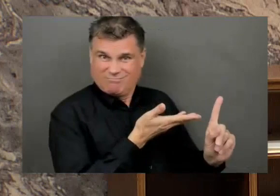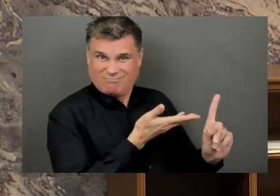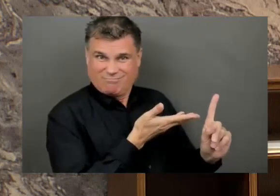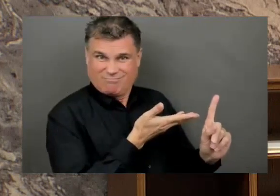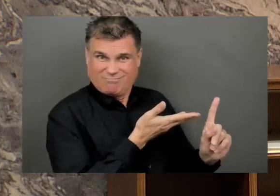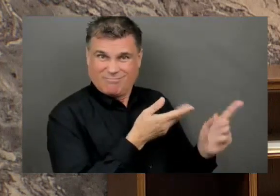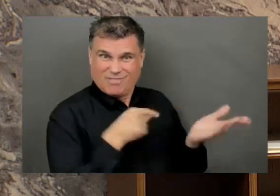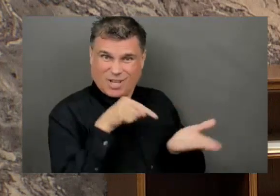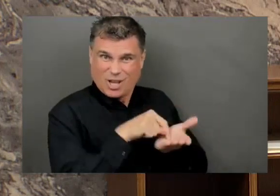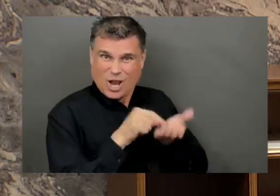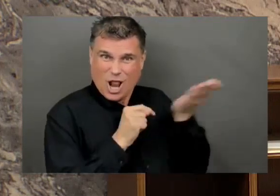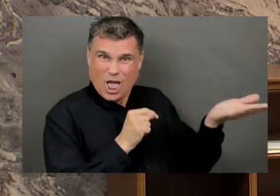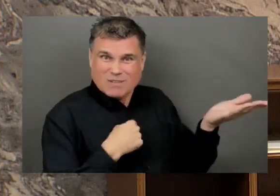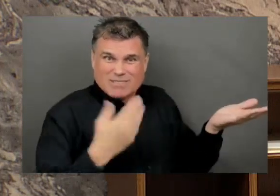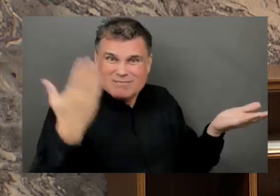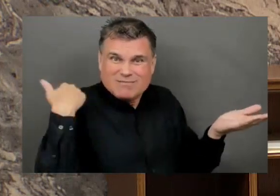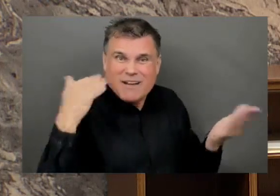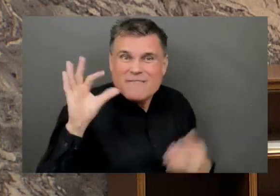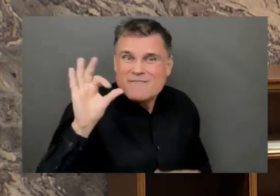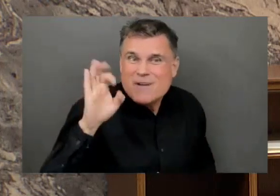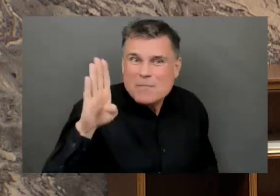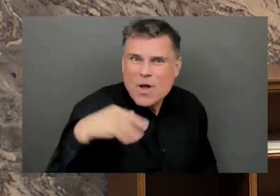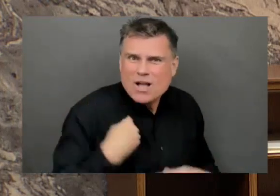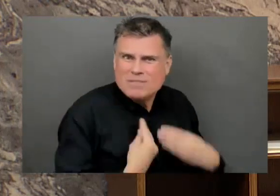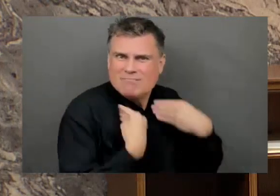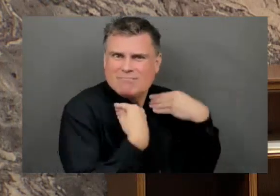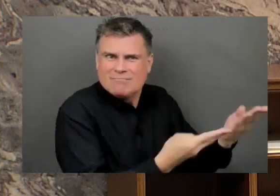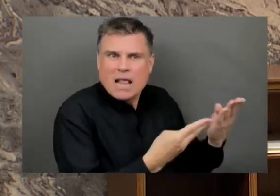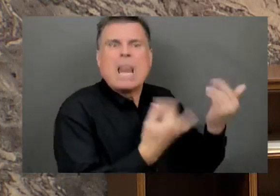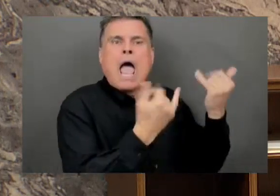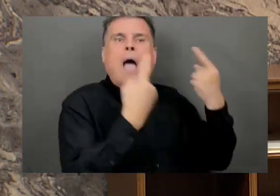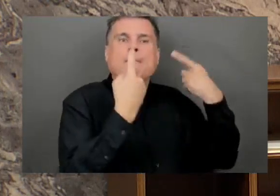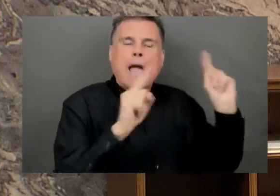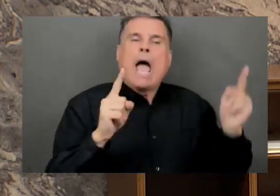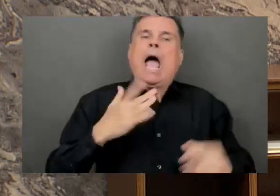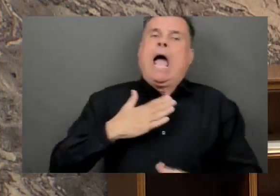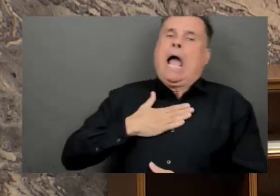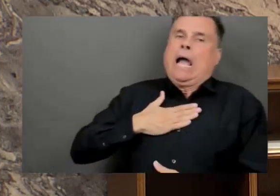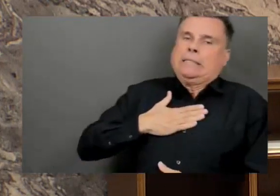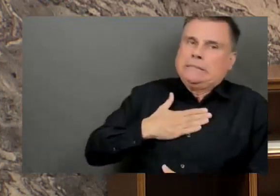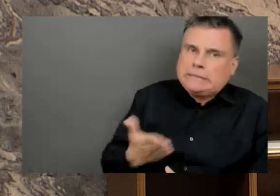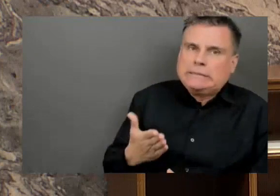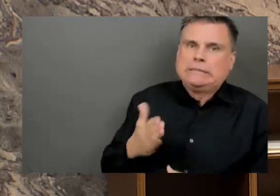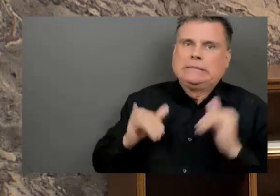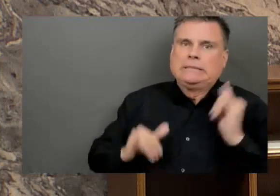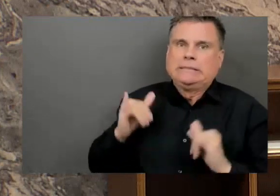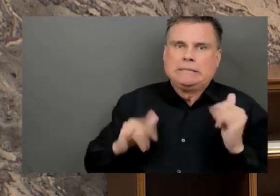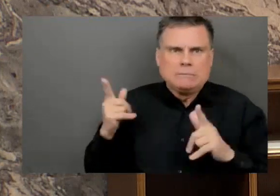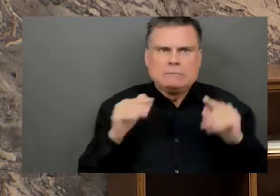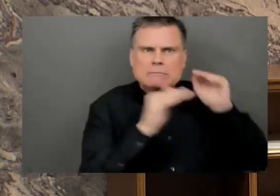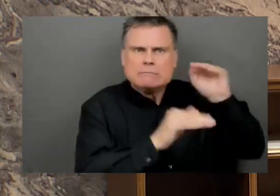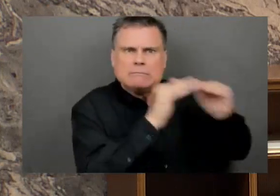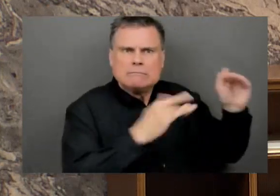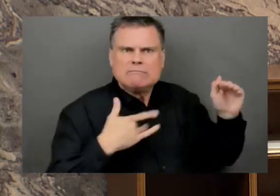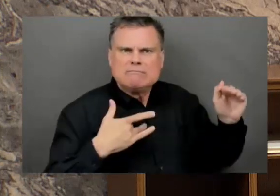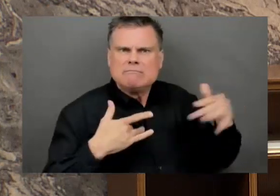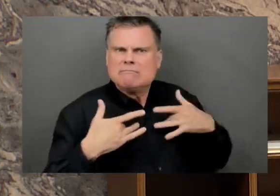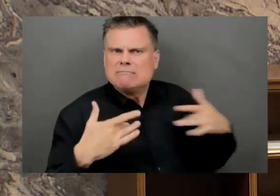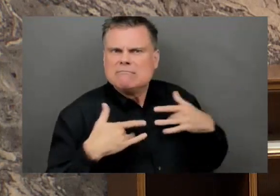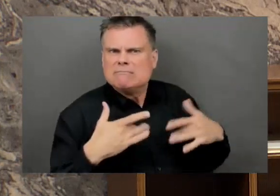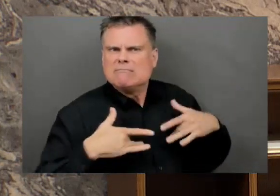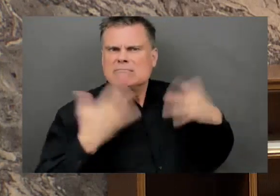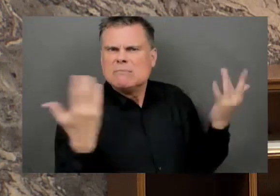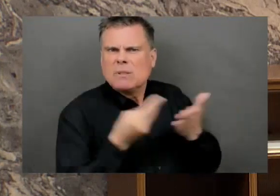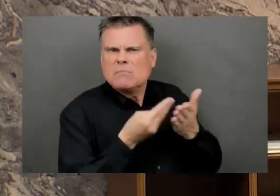public pressure, largely on social media, that the NDP have been dragged kicking and screaming to do the absolute minimum. Now, yesterday, the